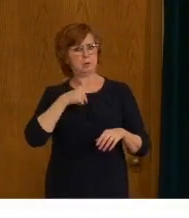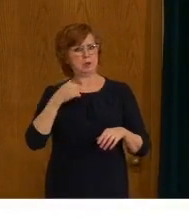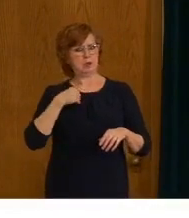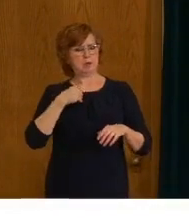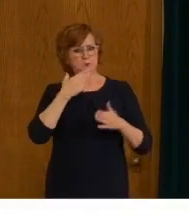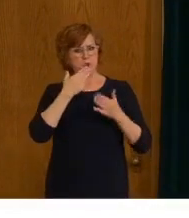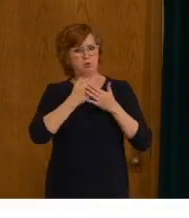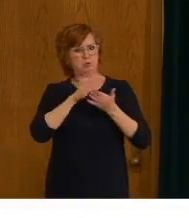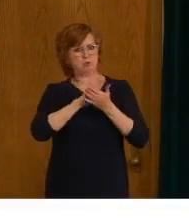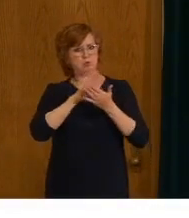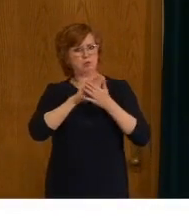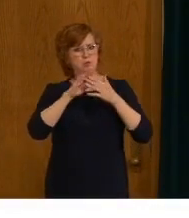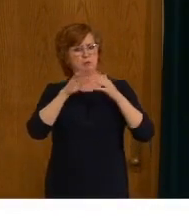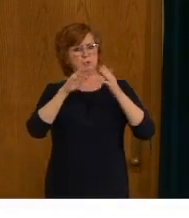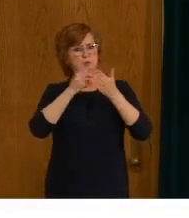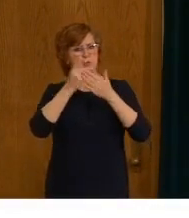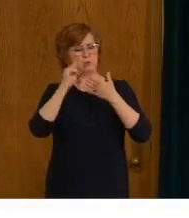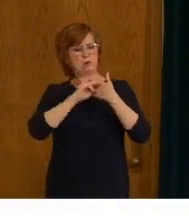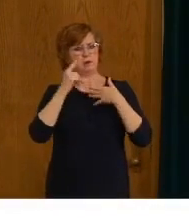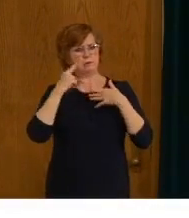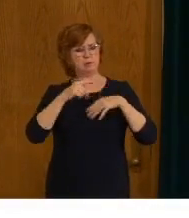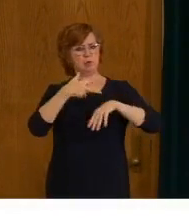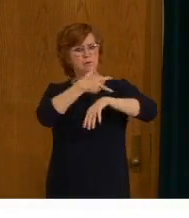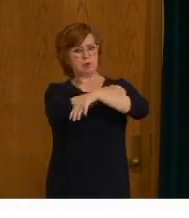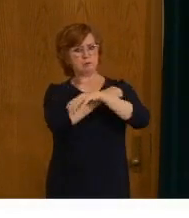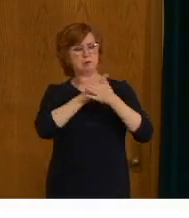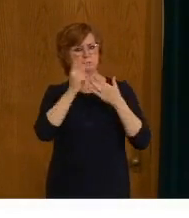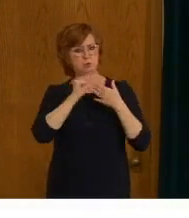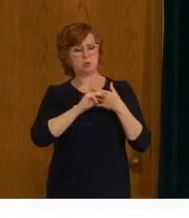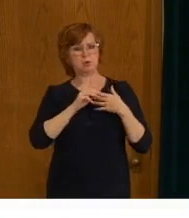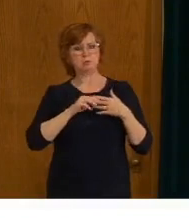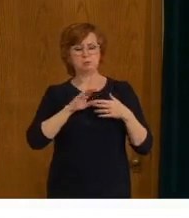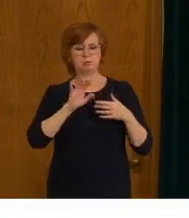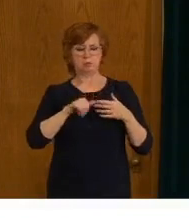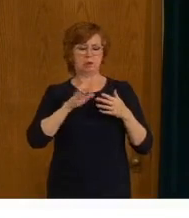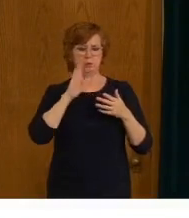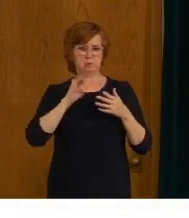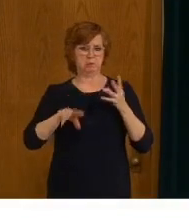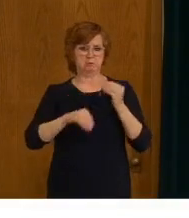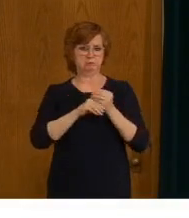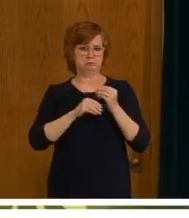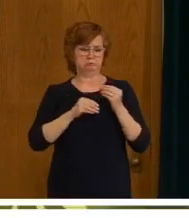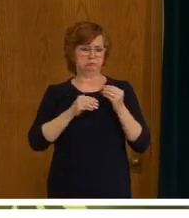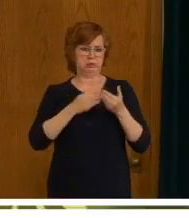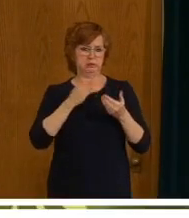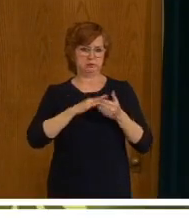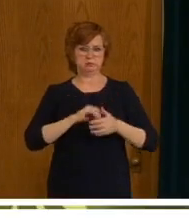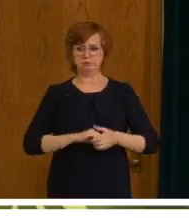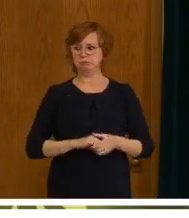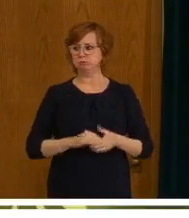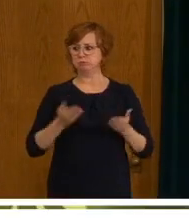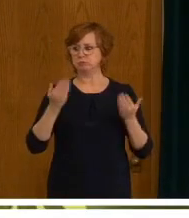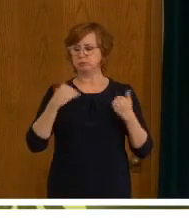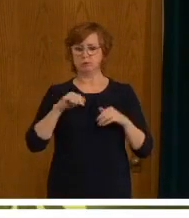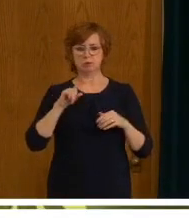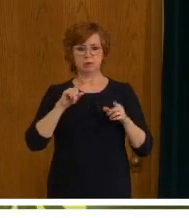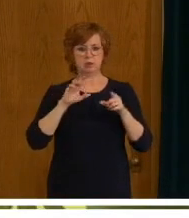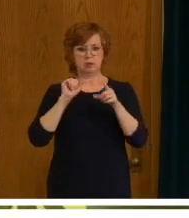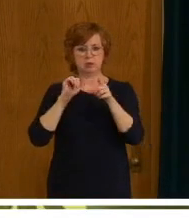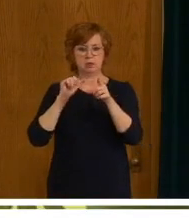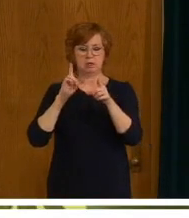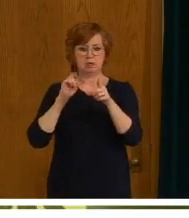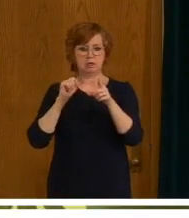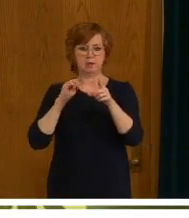So adding a COVID vaccine to that program would not be an issue. Thank you. We'll take another question in the room.